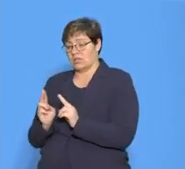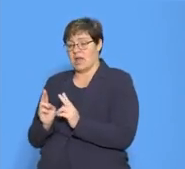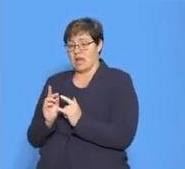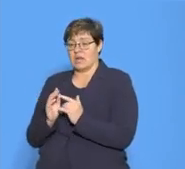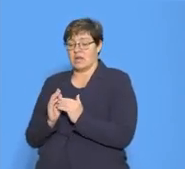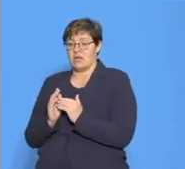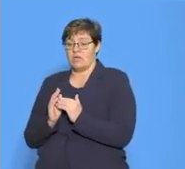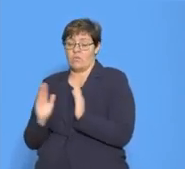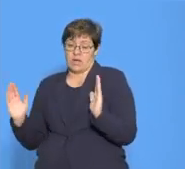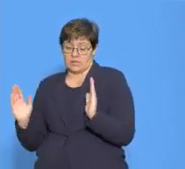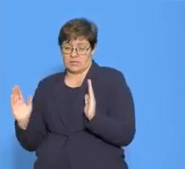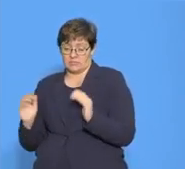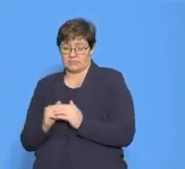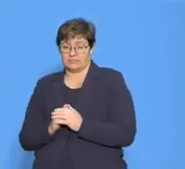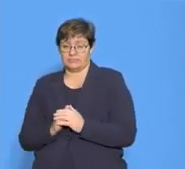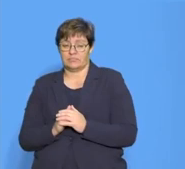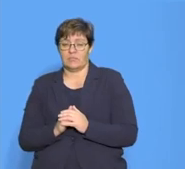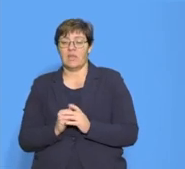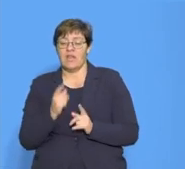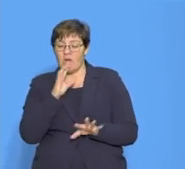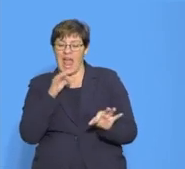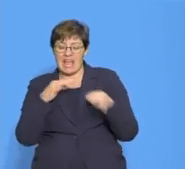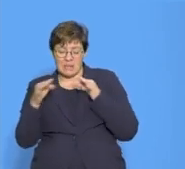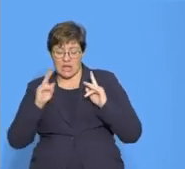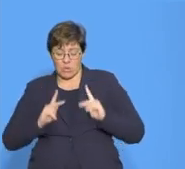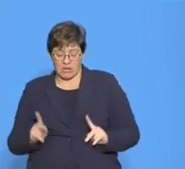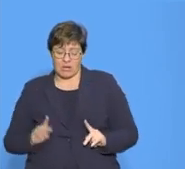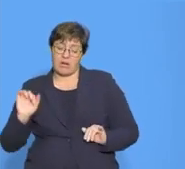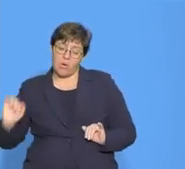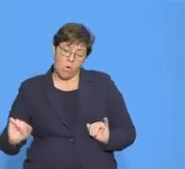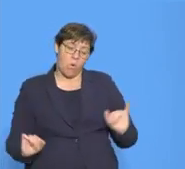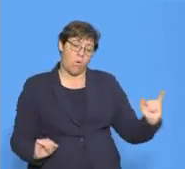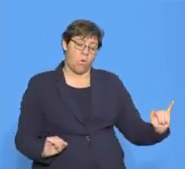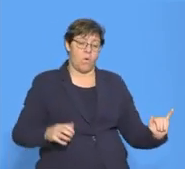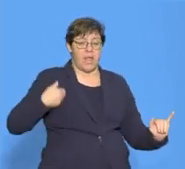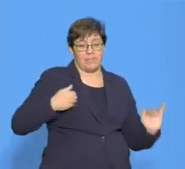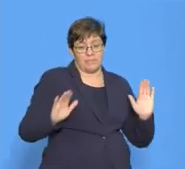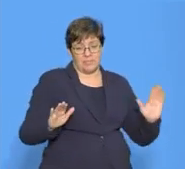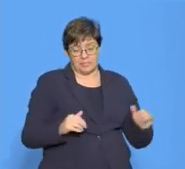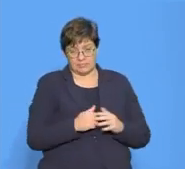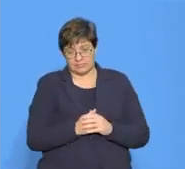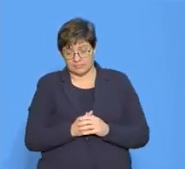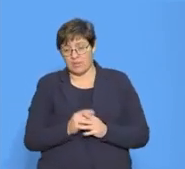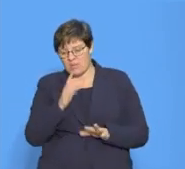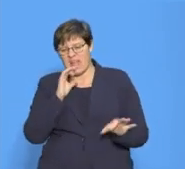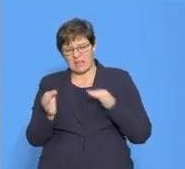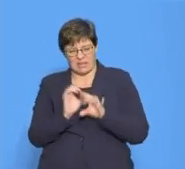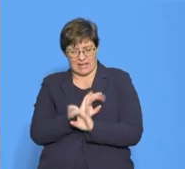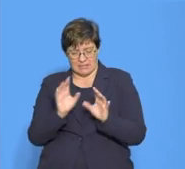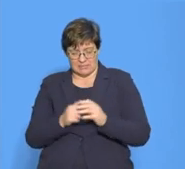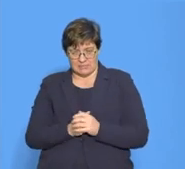use those words when we describe the human pelvis. When we talk about an ape pelvis, we talk about it